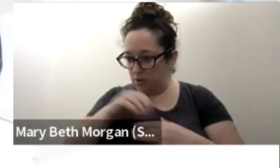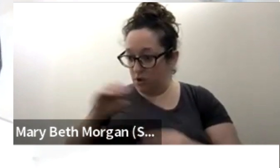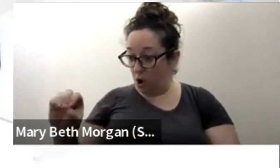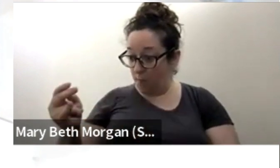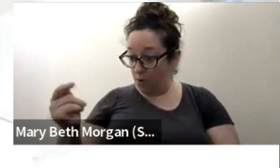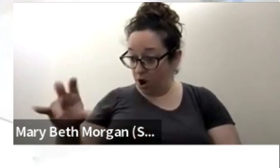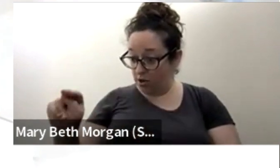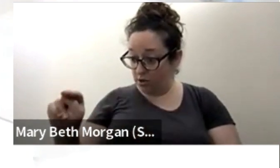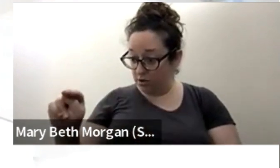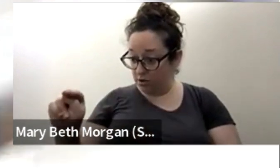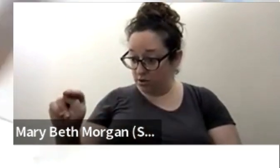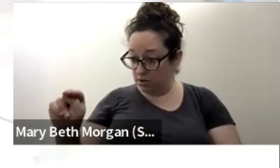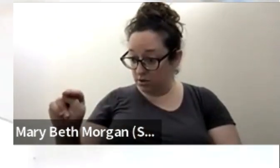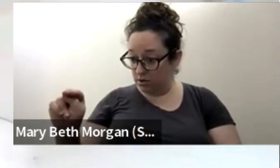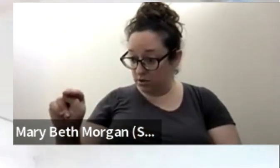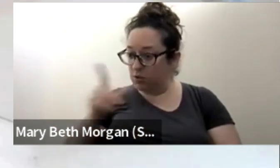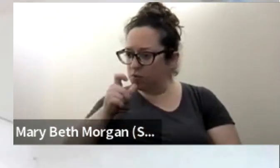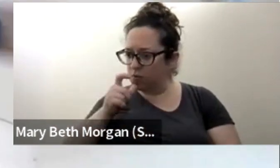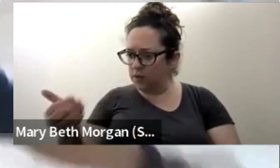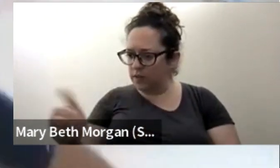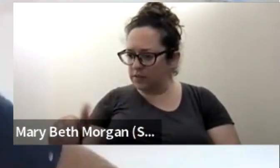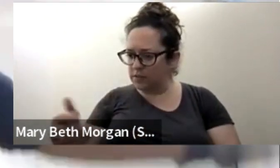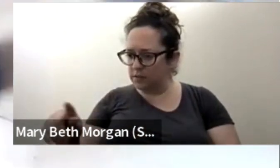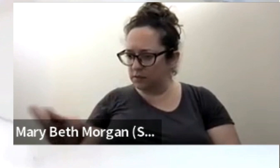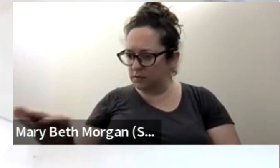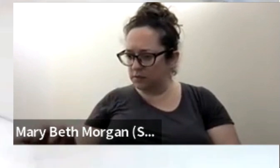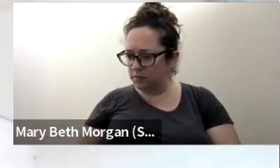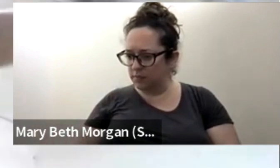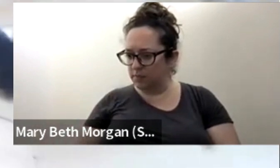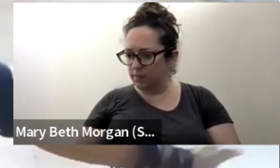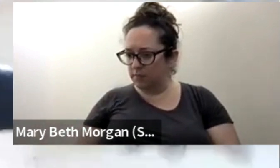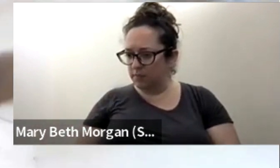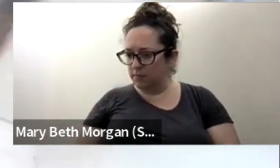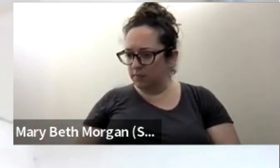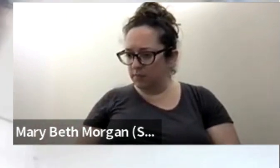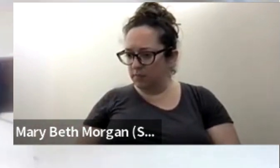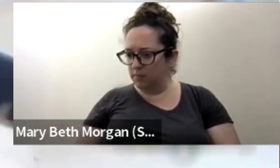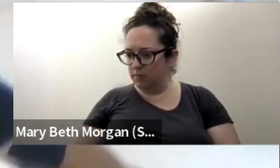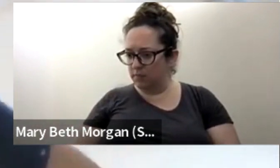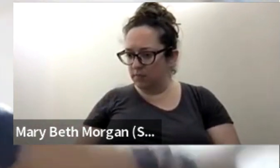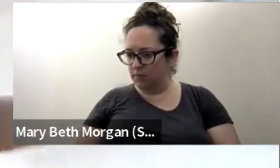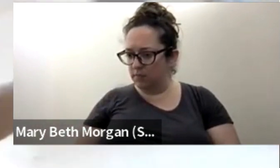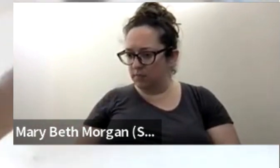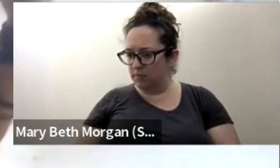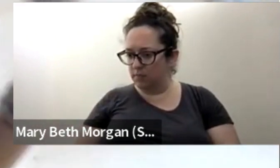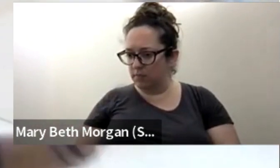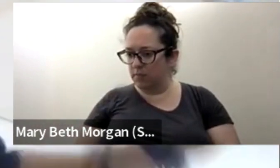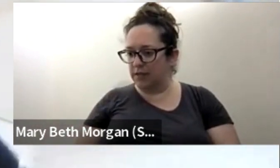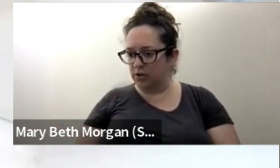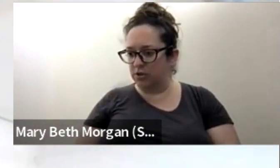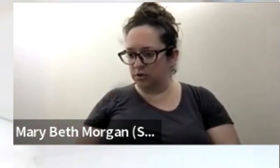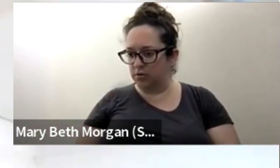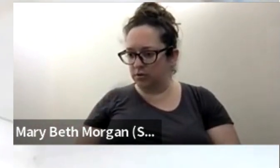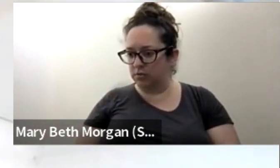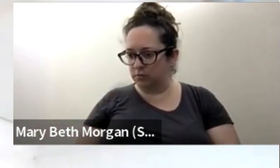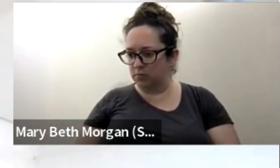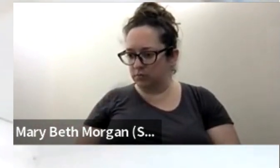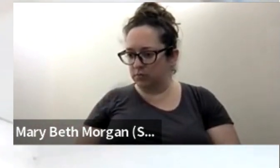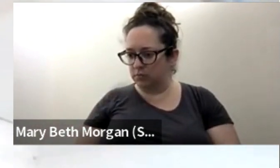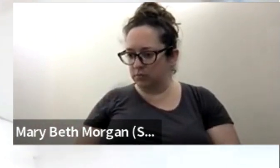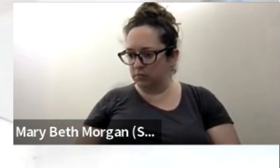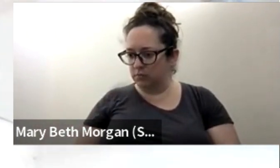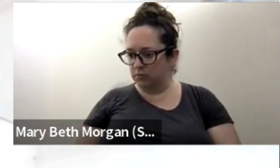queer action up to then, which remember, this is 500 years ago. This is a big revolutionary thing to do. It's, you